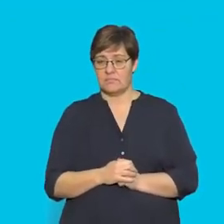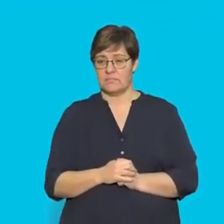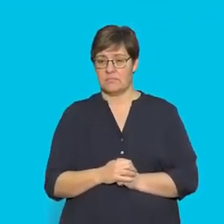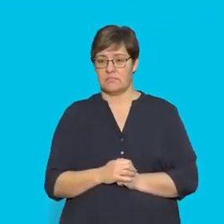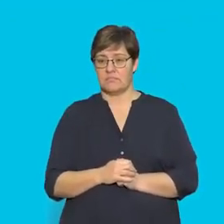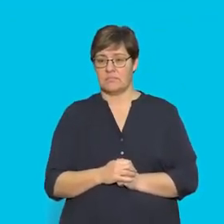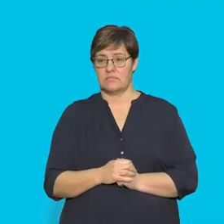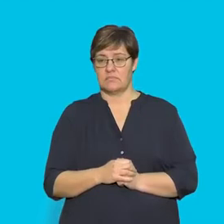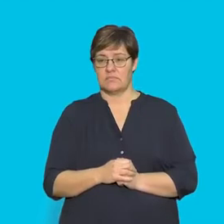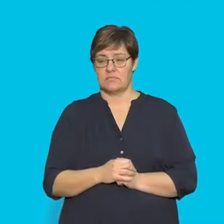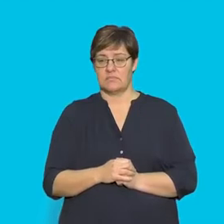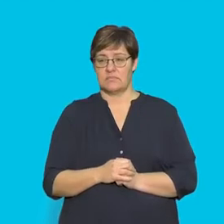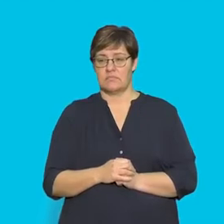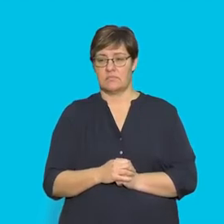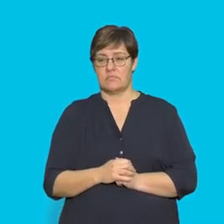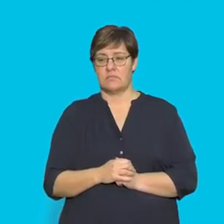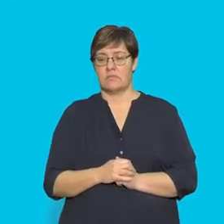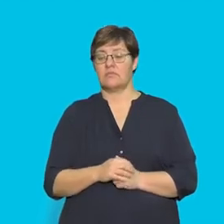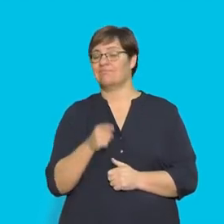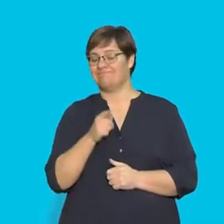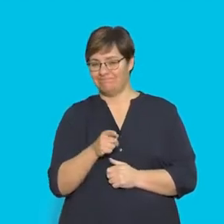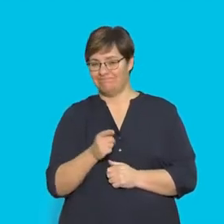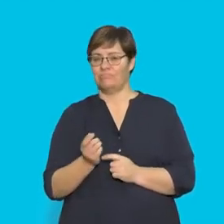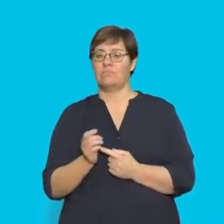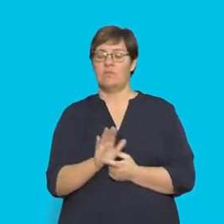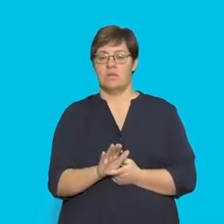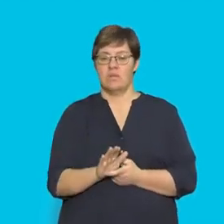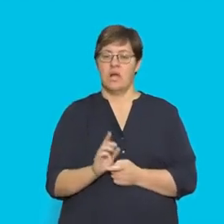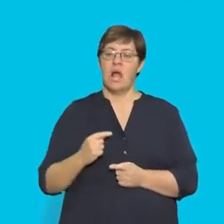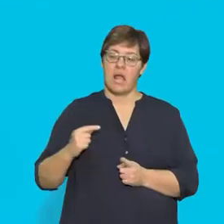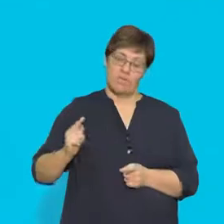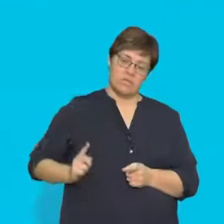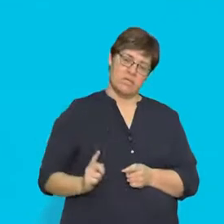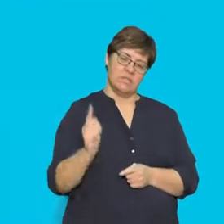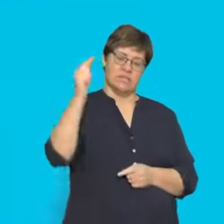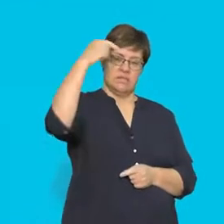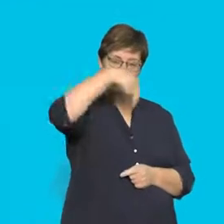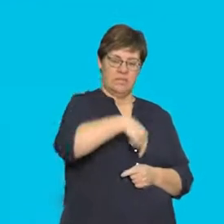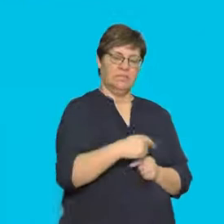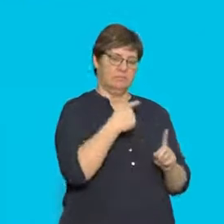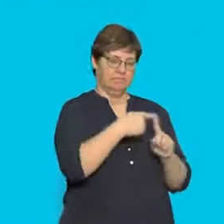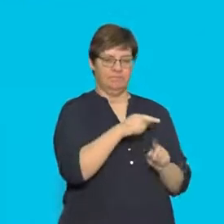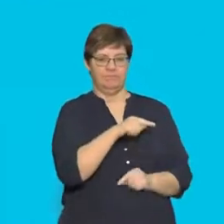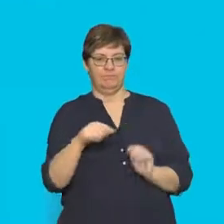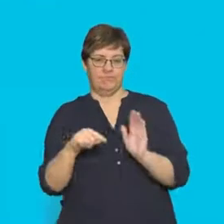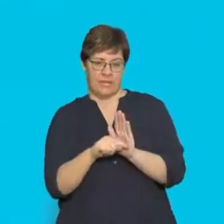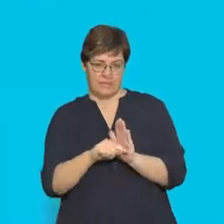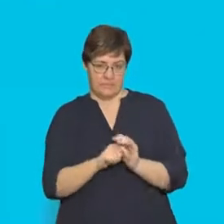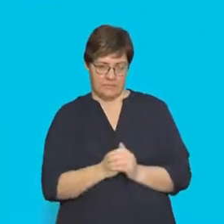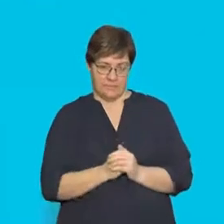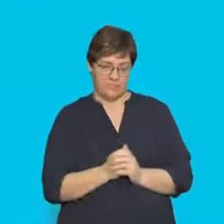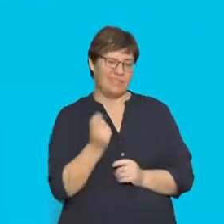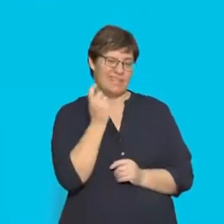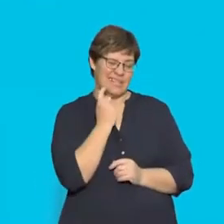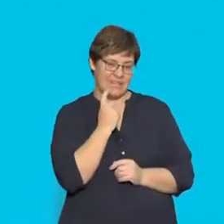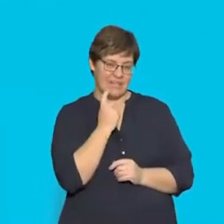come out at the negative. So there's the direction of current. Very easy to be able to work it, but you